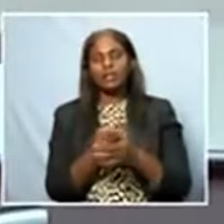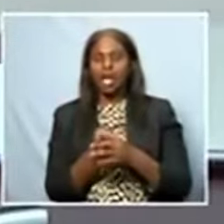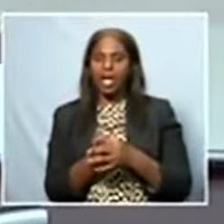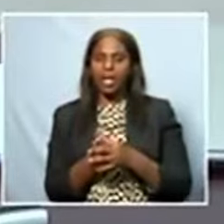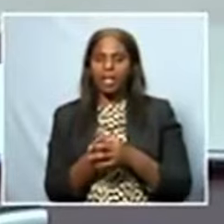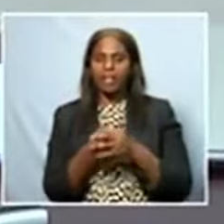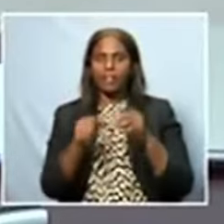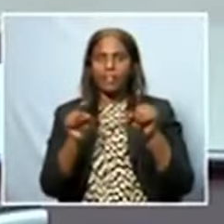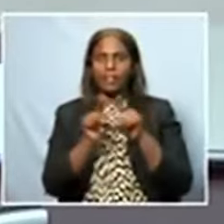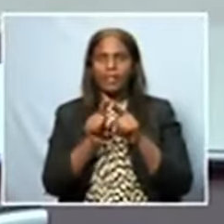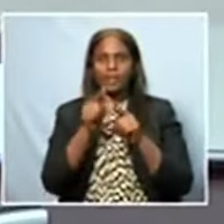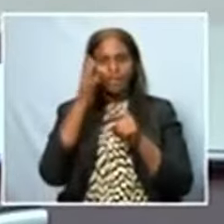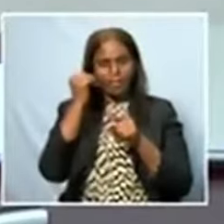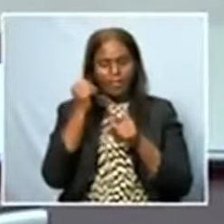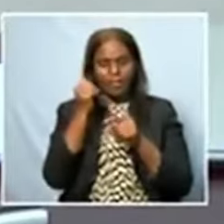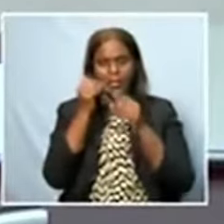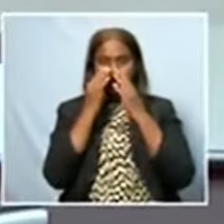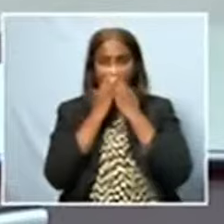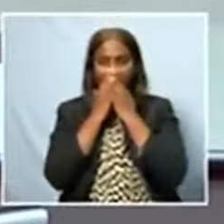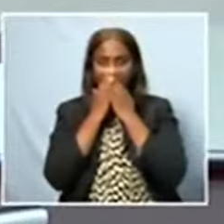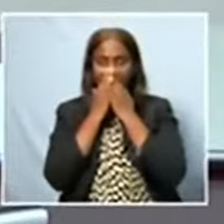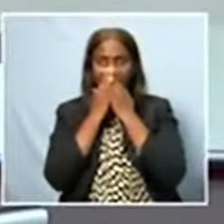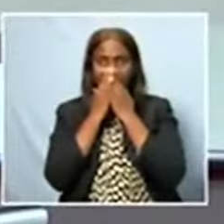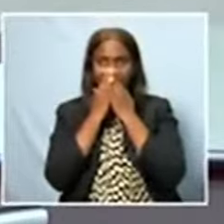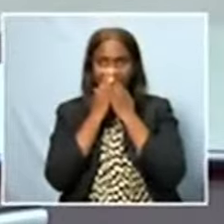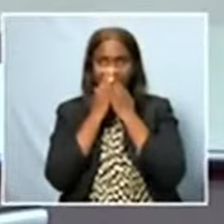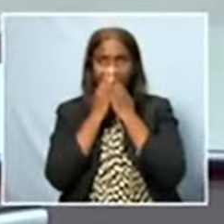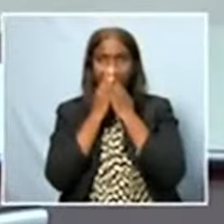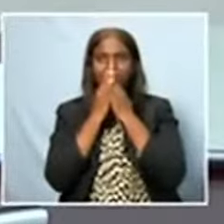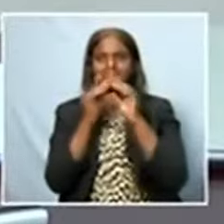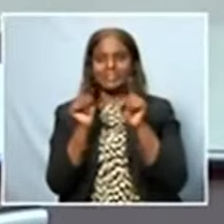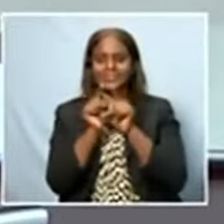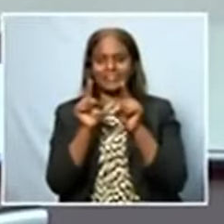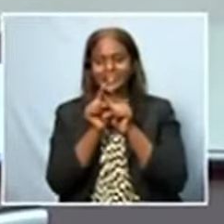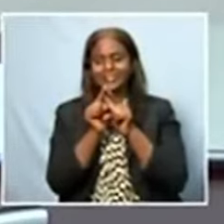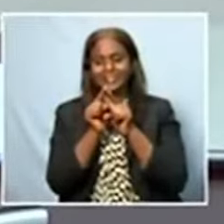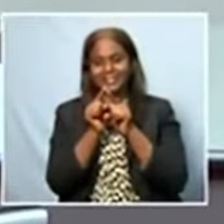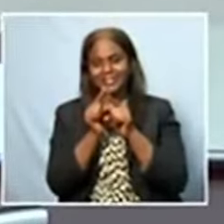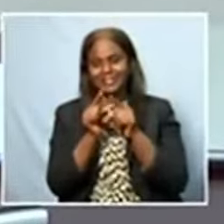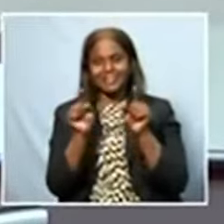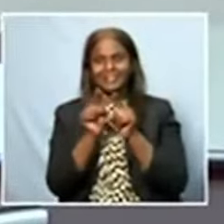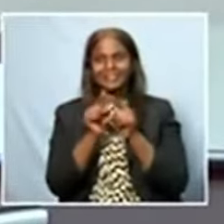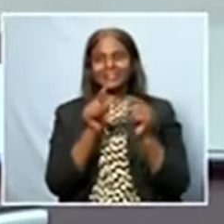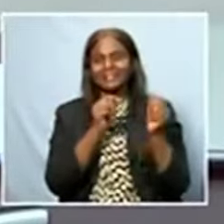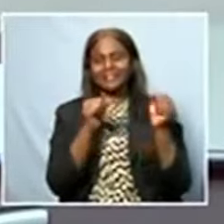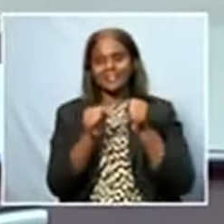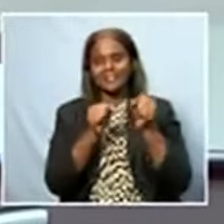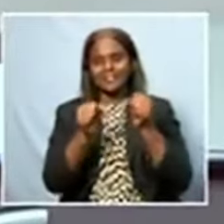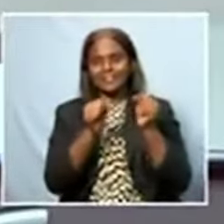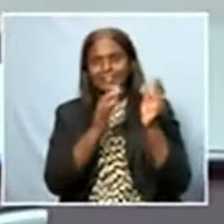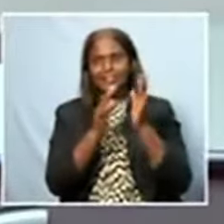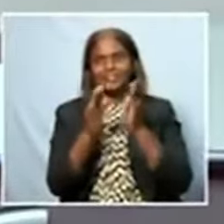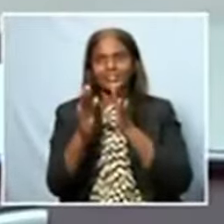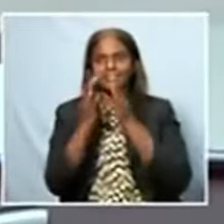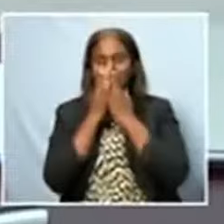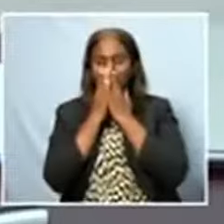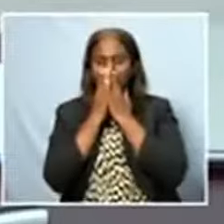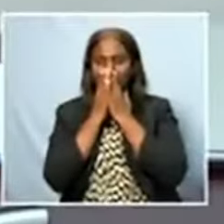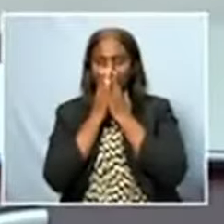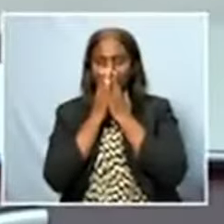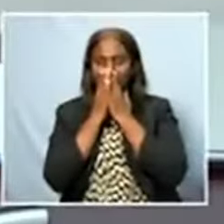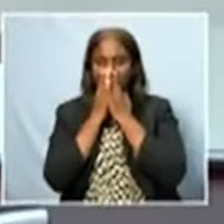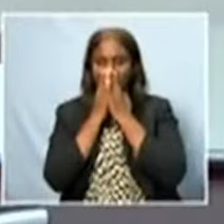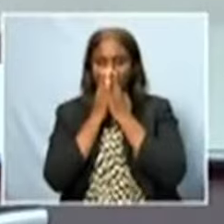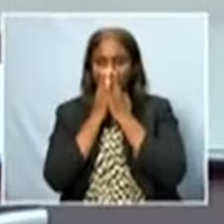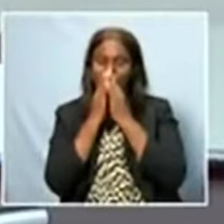taxpayers, while it's advising also taxpayers in other strategic infrastructure projects.